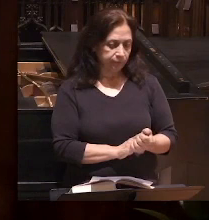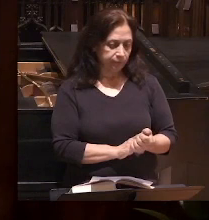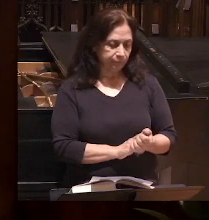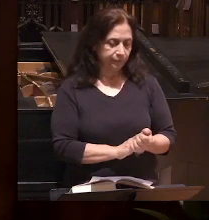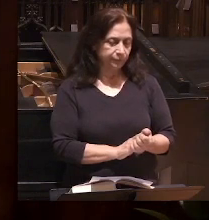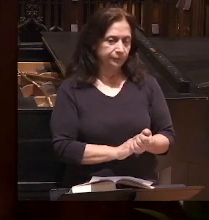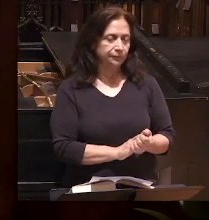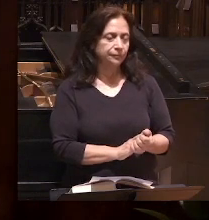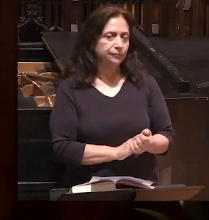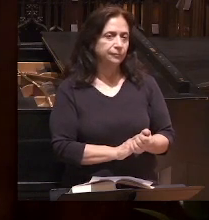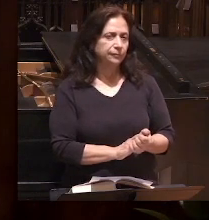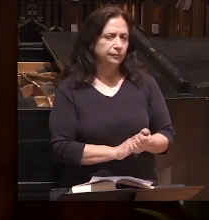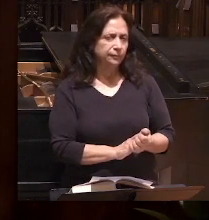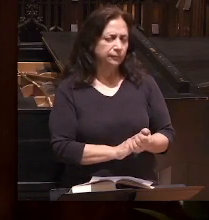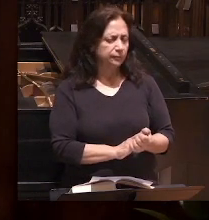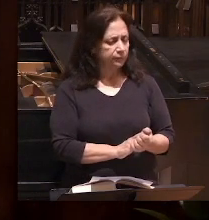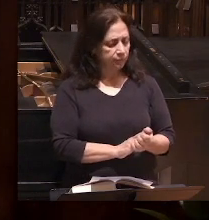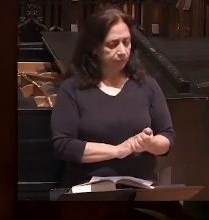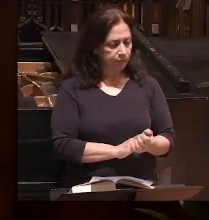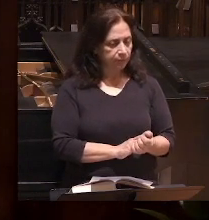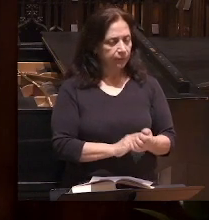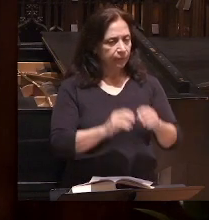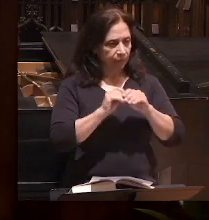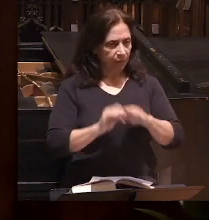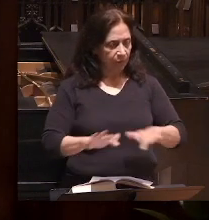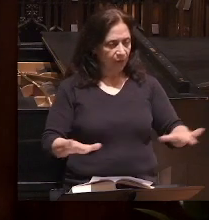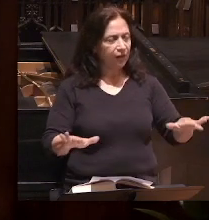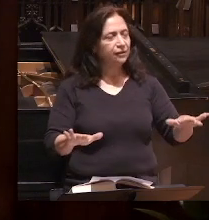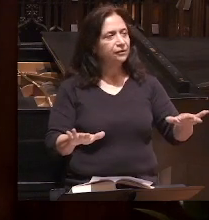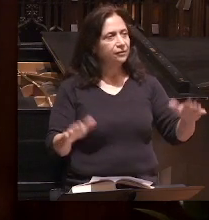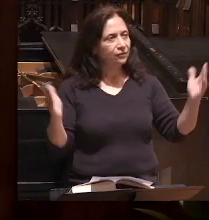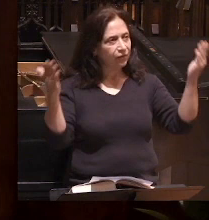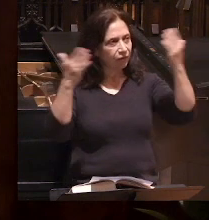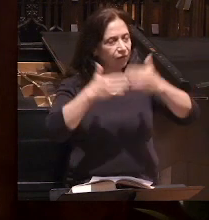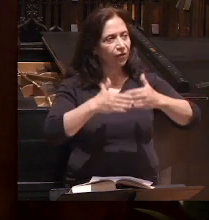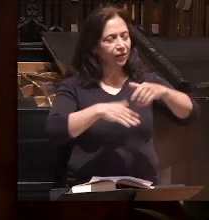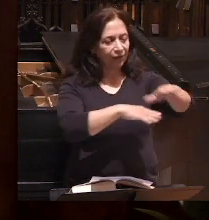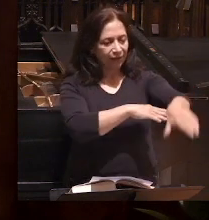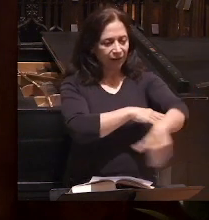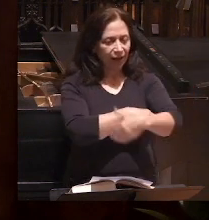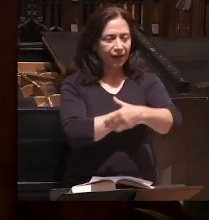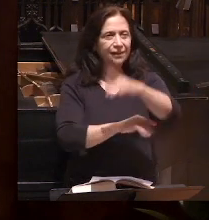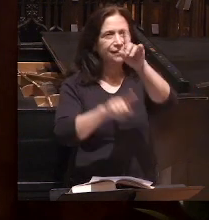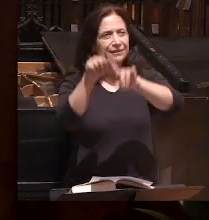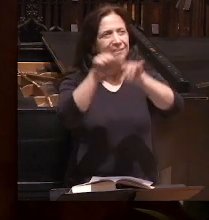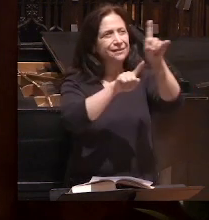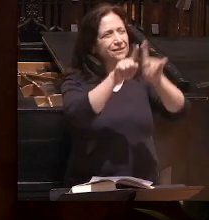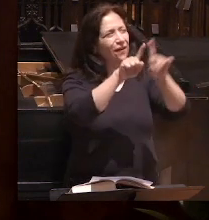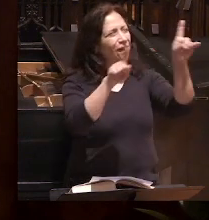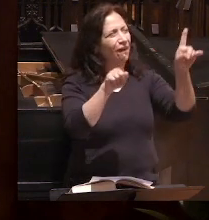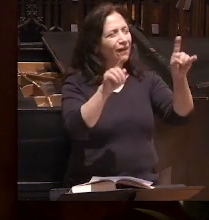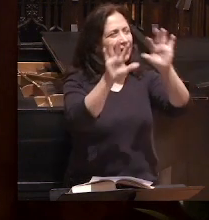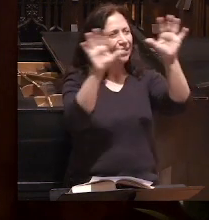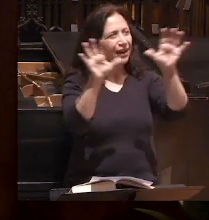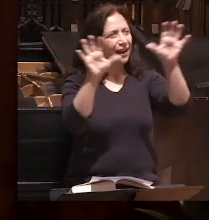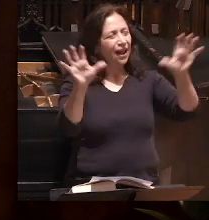Splattering the black-blue night with the twinkling stars and spinning fluffy clouds